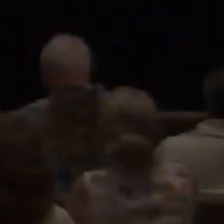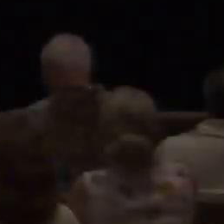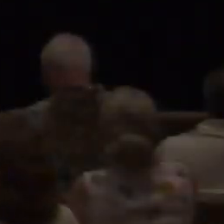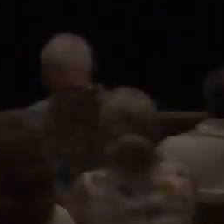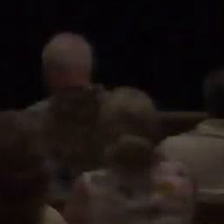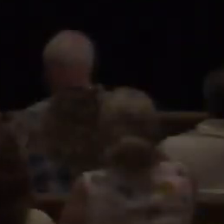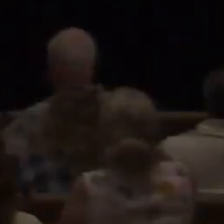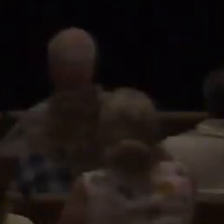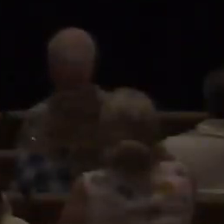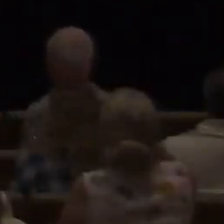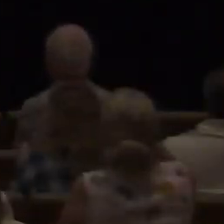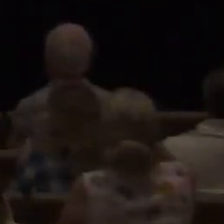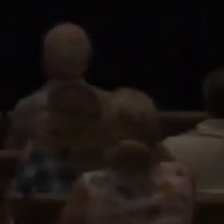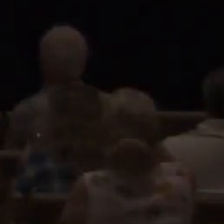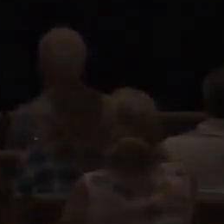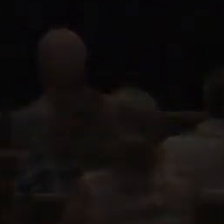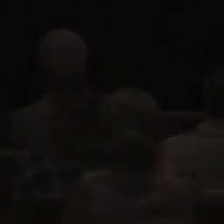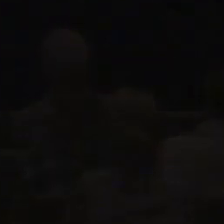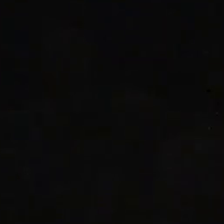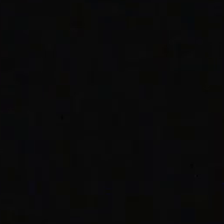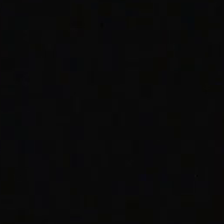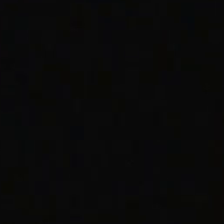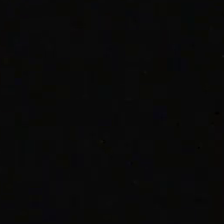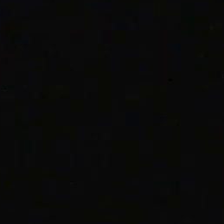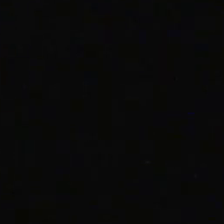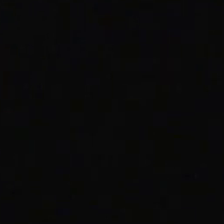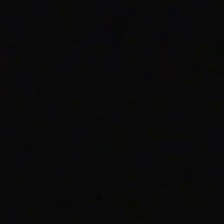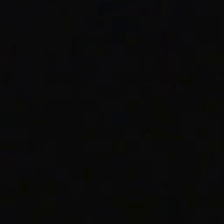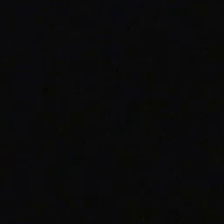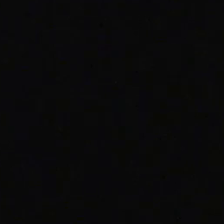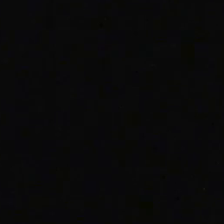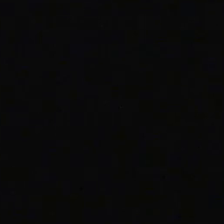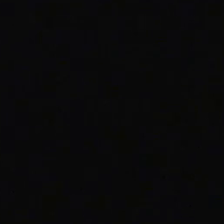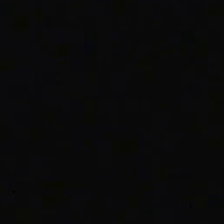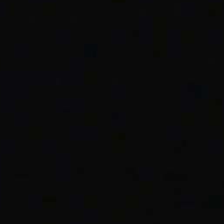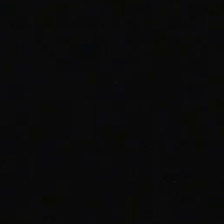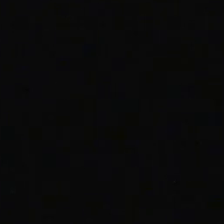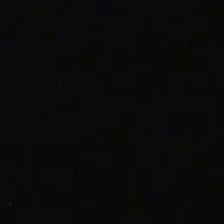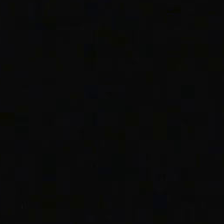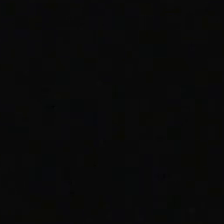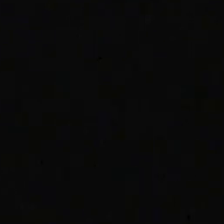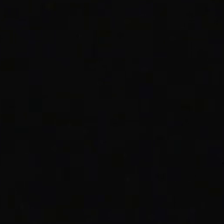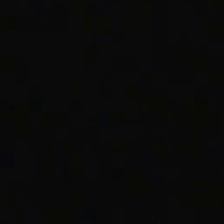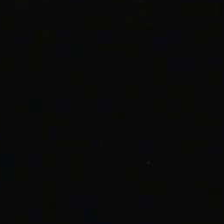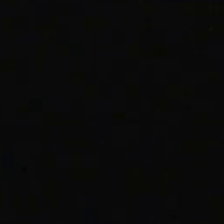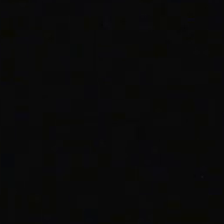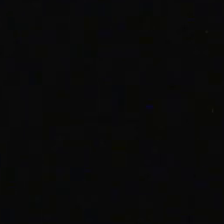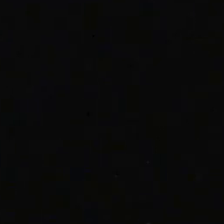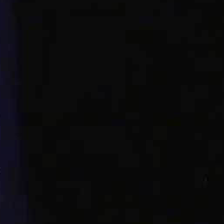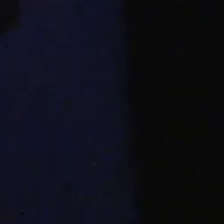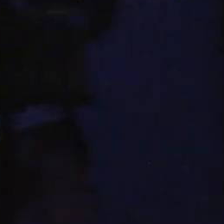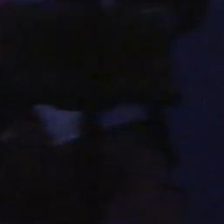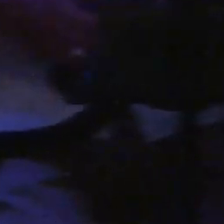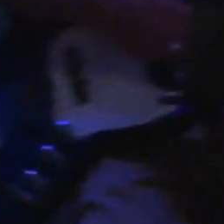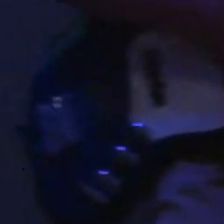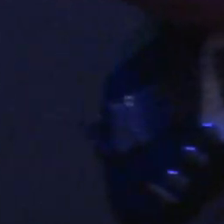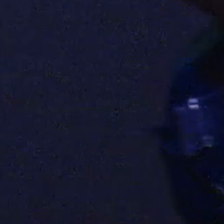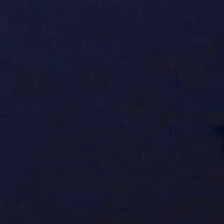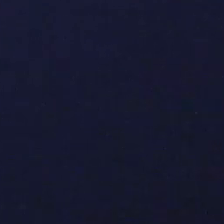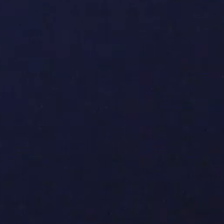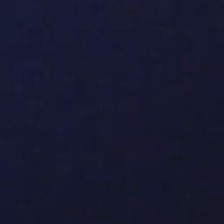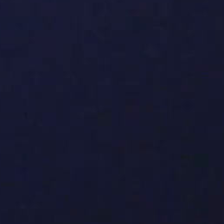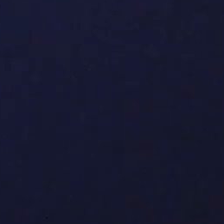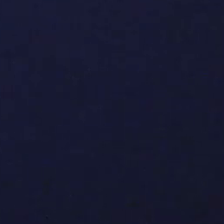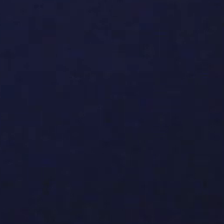warm welcome to you if you're here for the first time. To everyone online, wonderful that you're joining us. And we